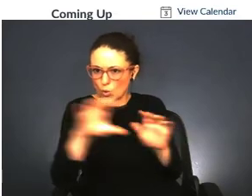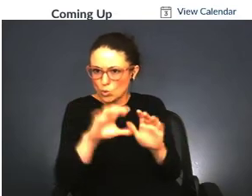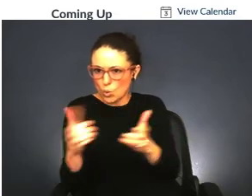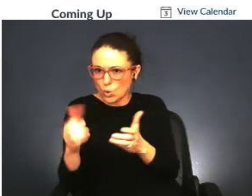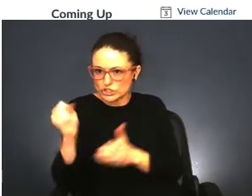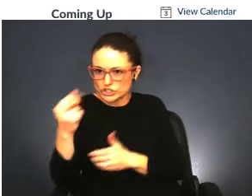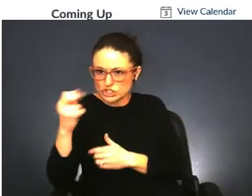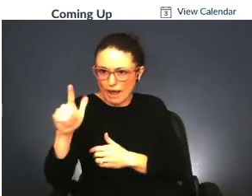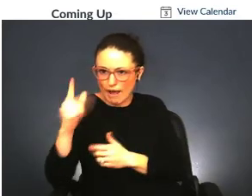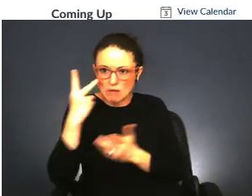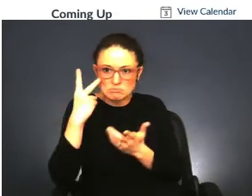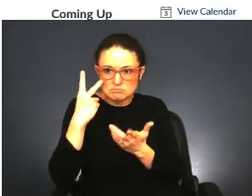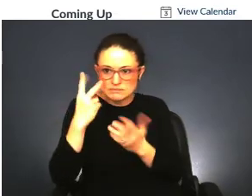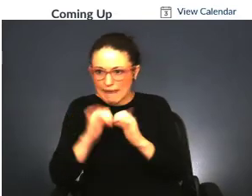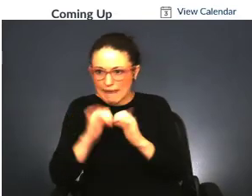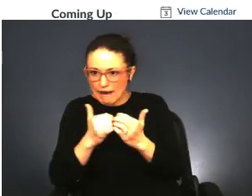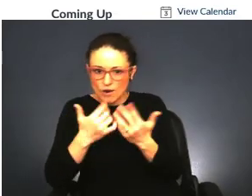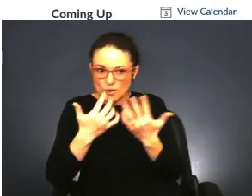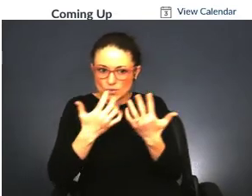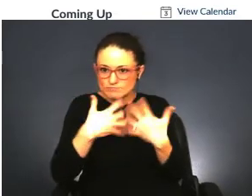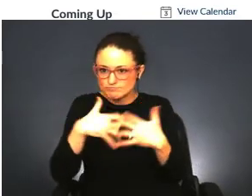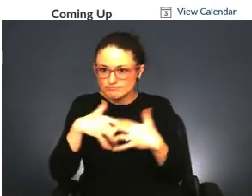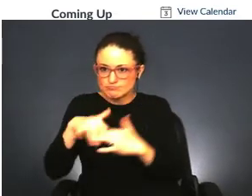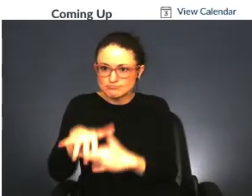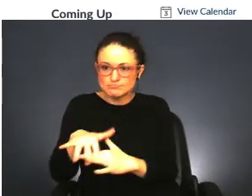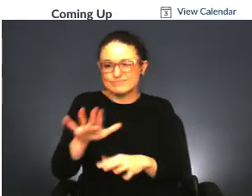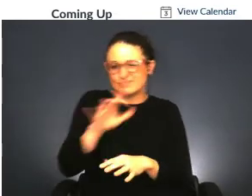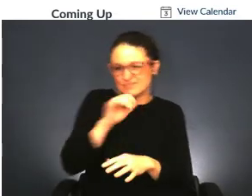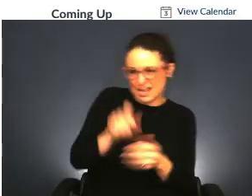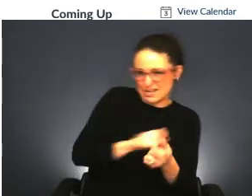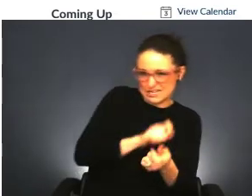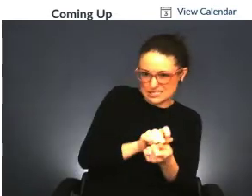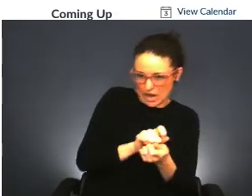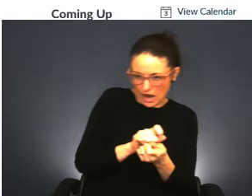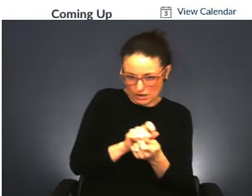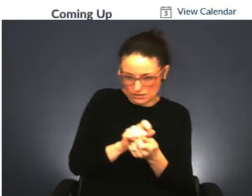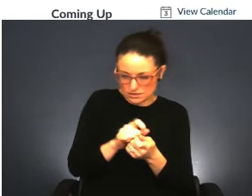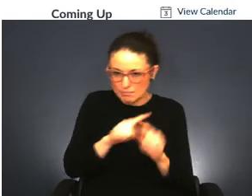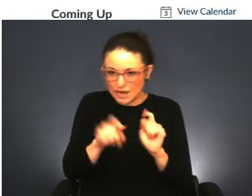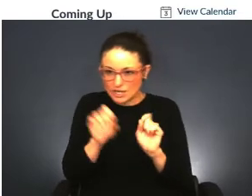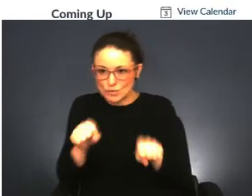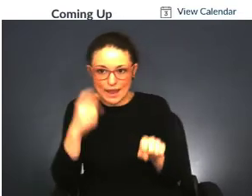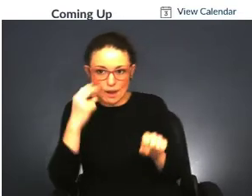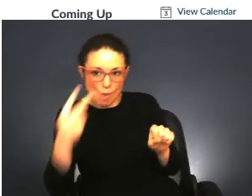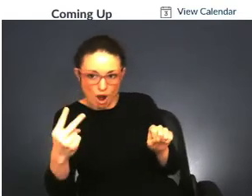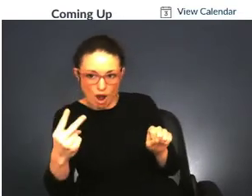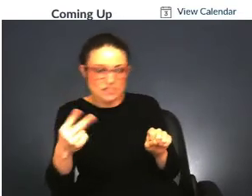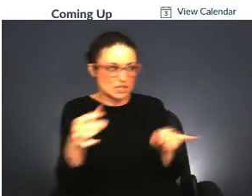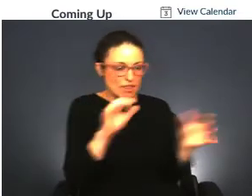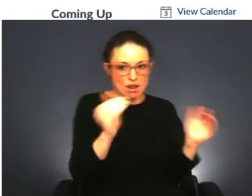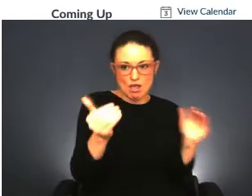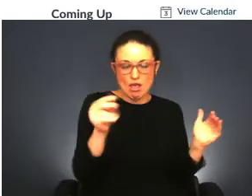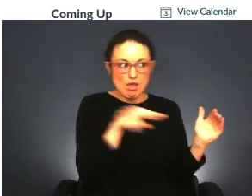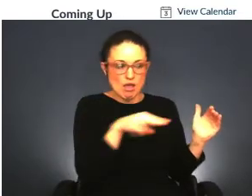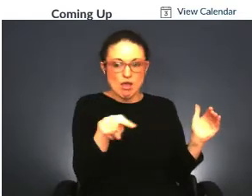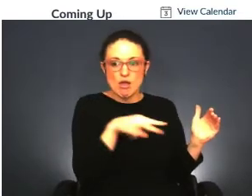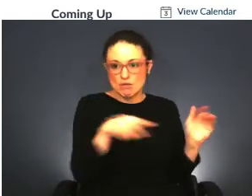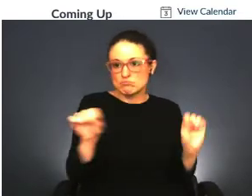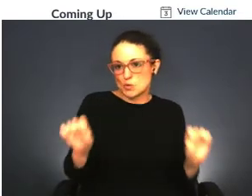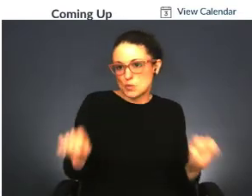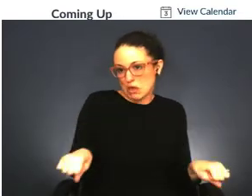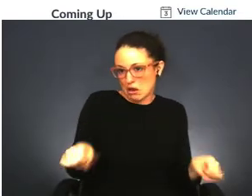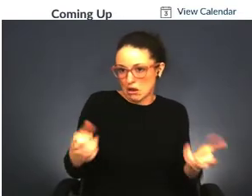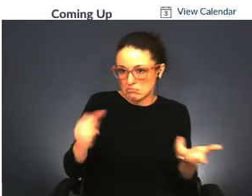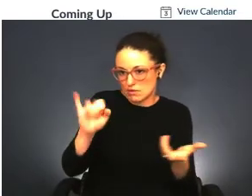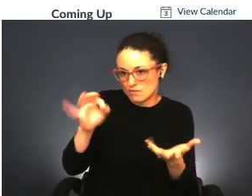these things work. It won't be exactly the same as what I'm doing, but it could be beneficial. So I encourage you to do that if you have a Canvas